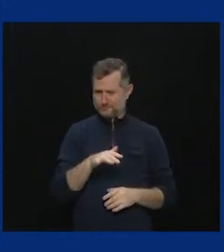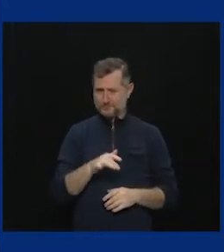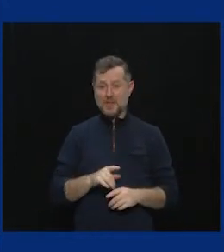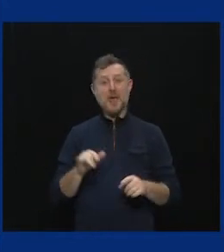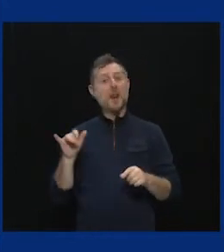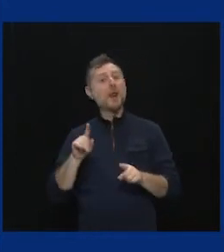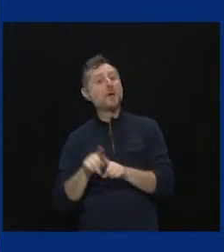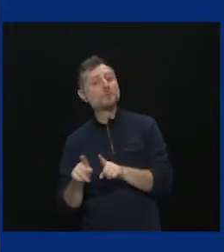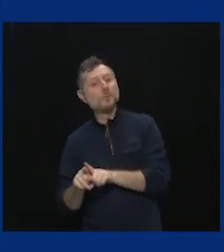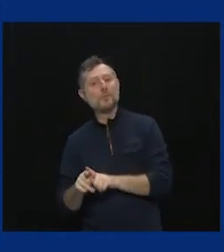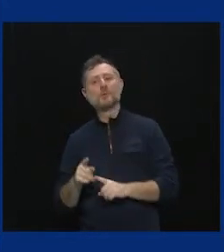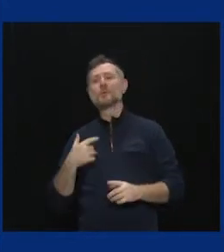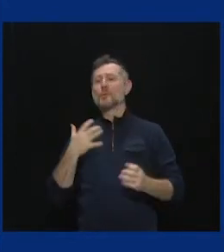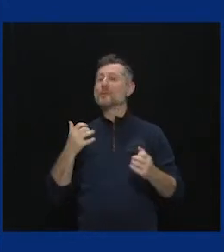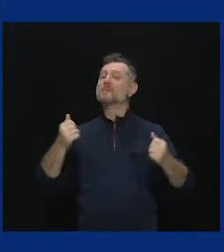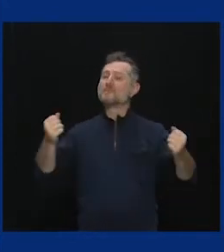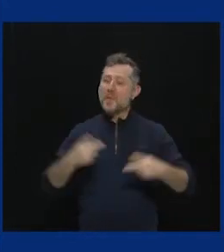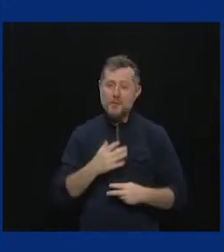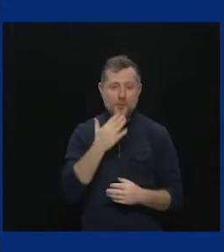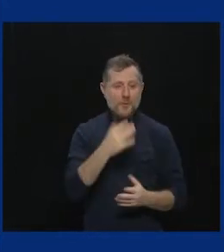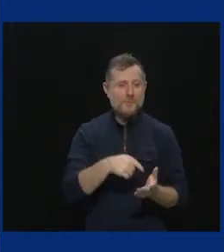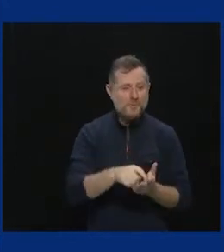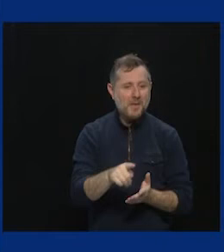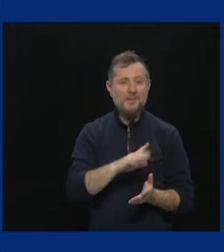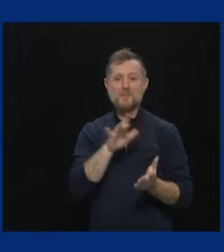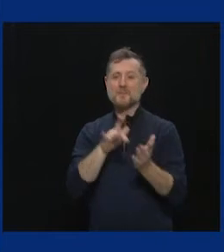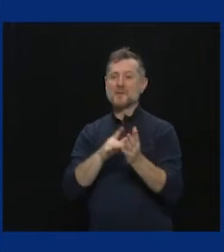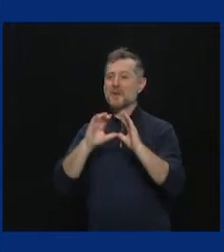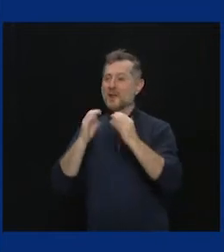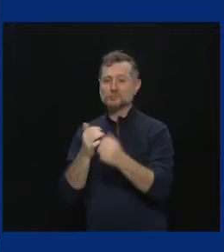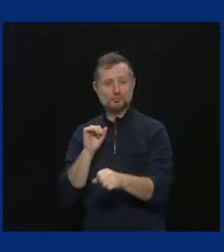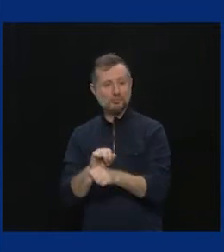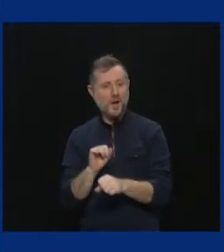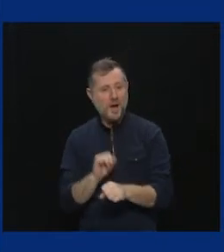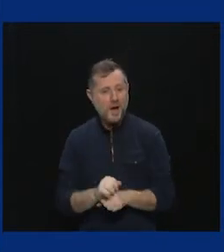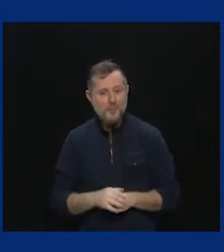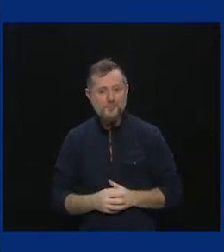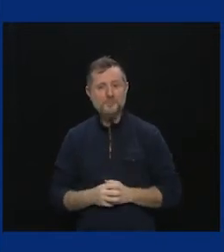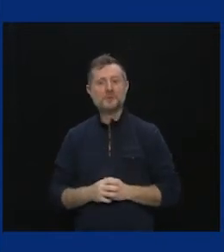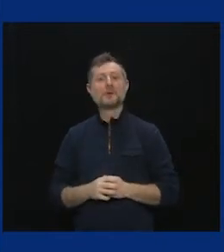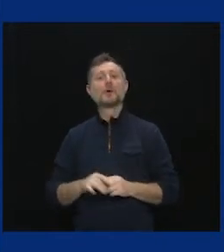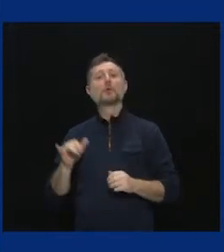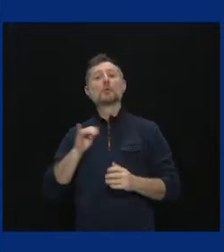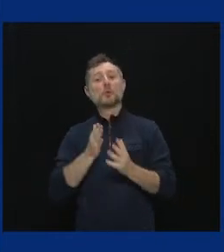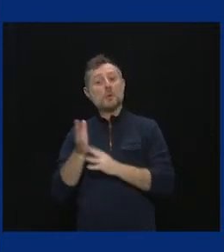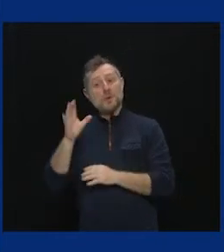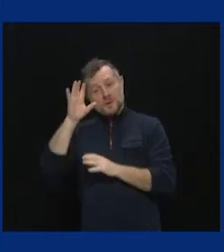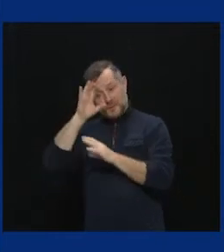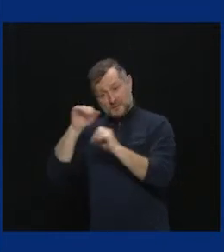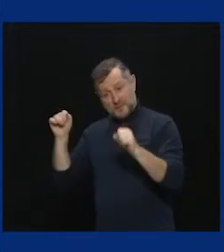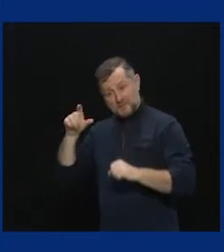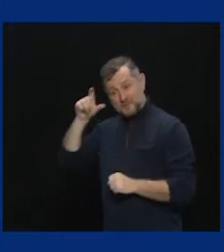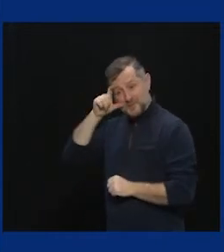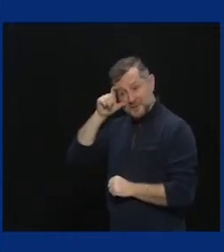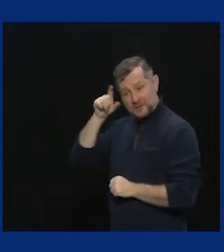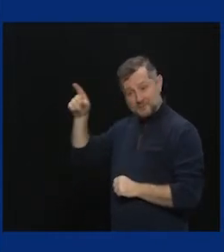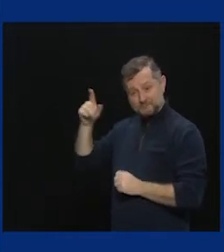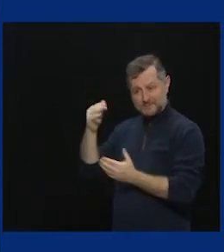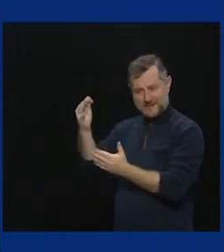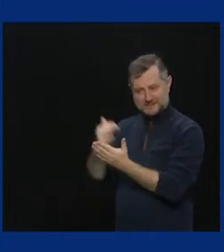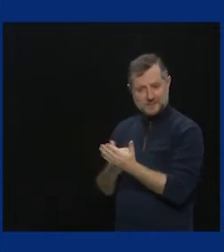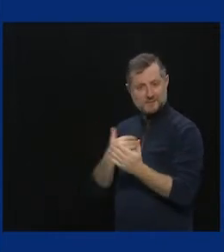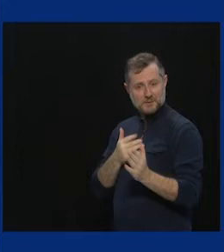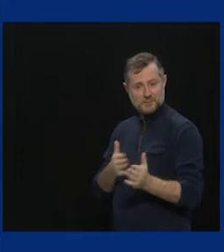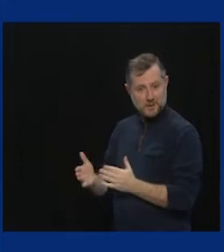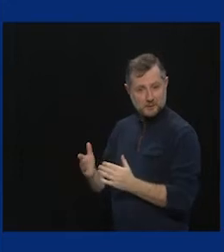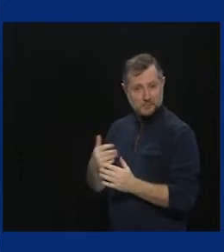good-paying, middle-class jobs. Through President Biden's Build Back Better agenda, we will bring down the costs for all working families and